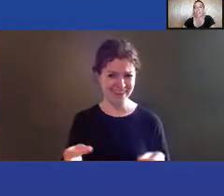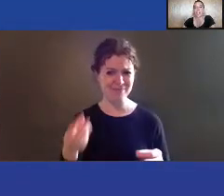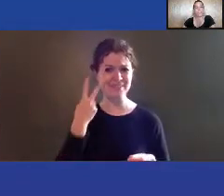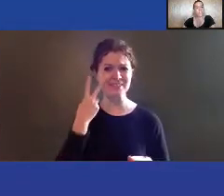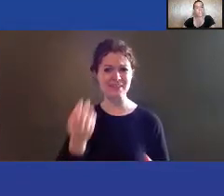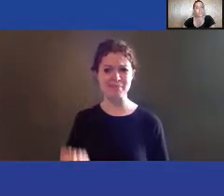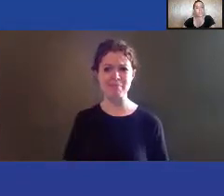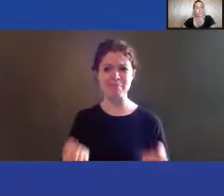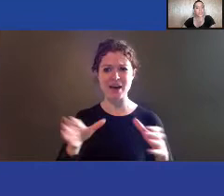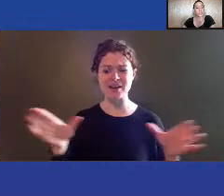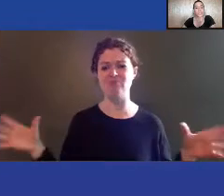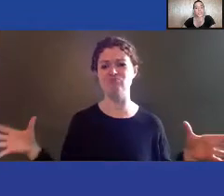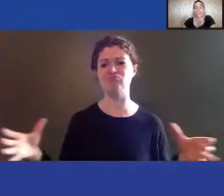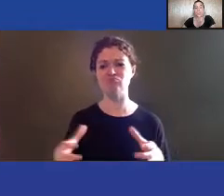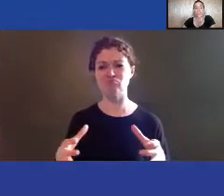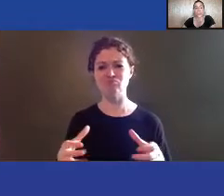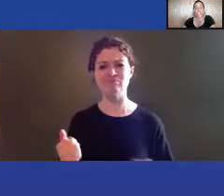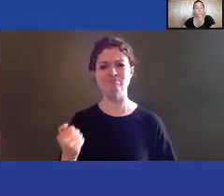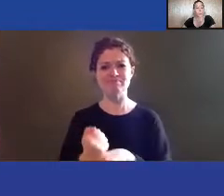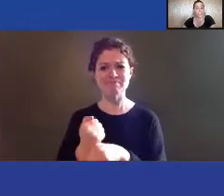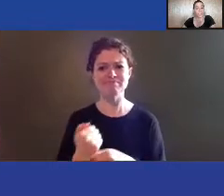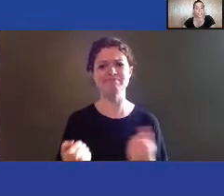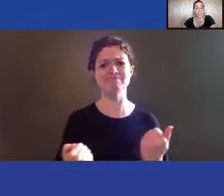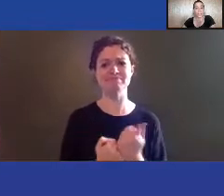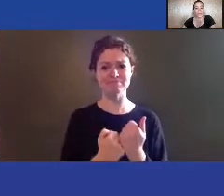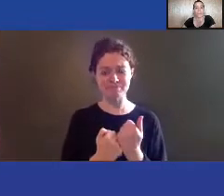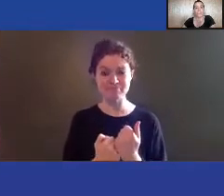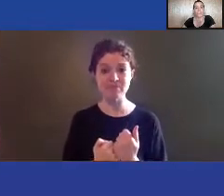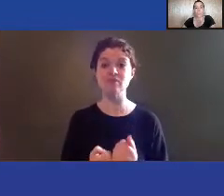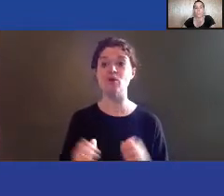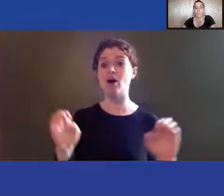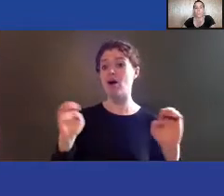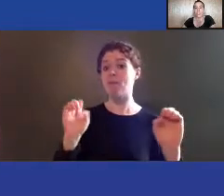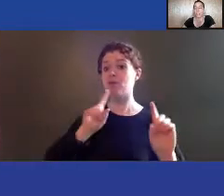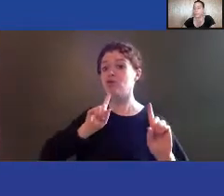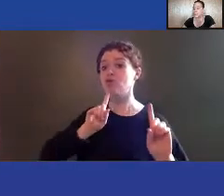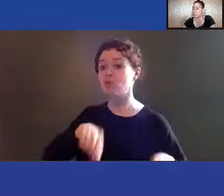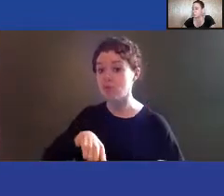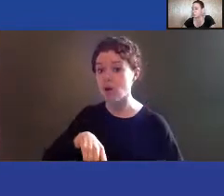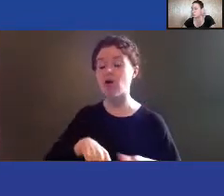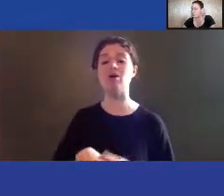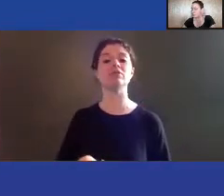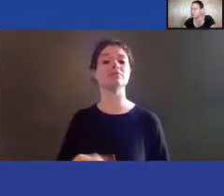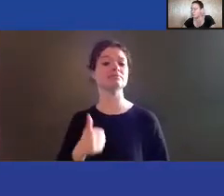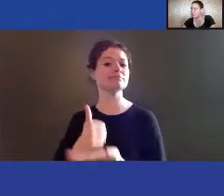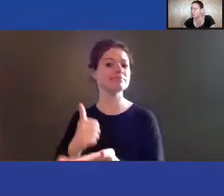fore for specific communities and also in like emergency response situations too.